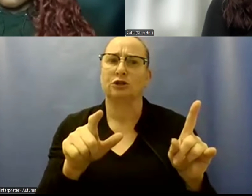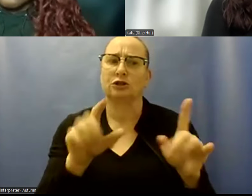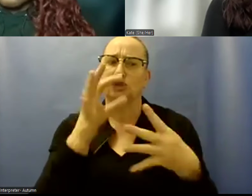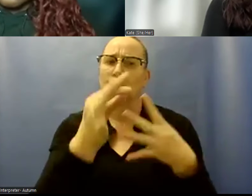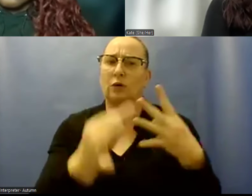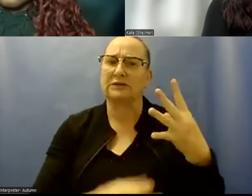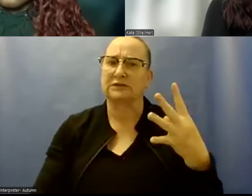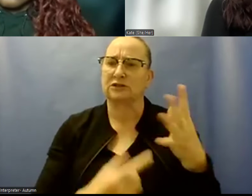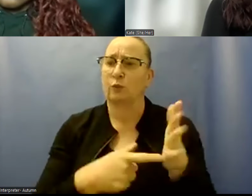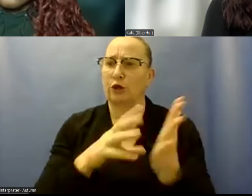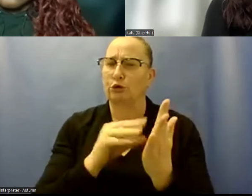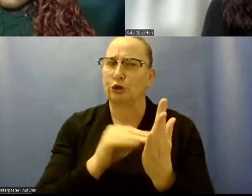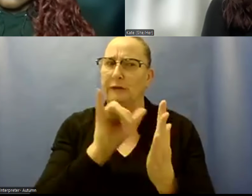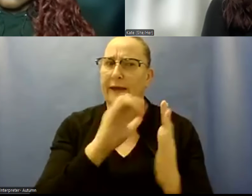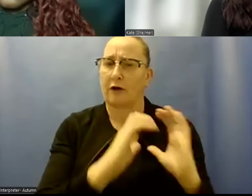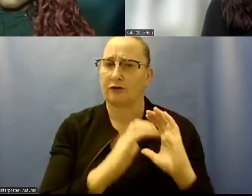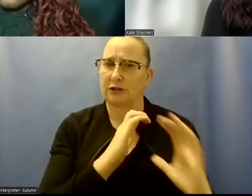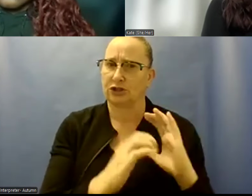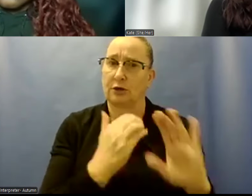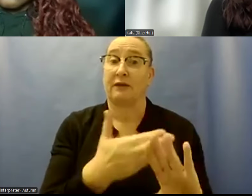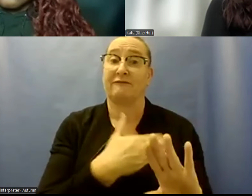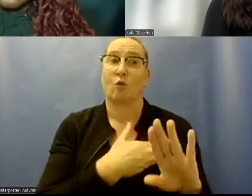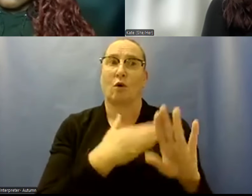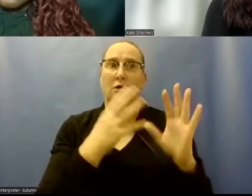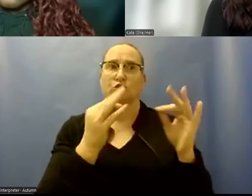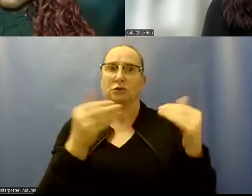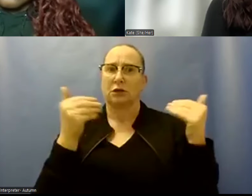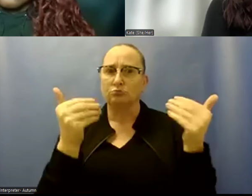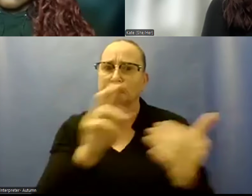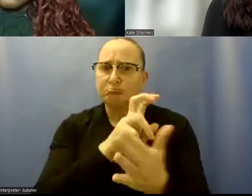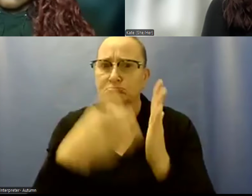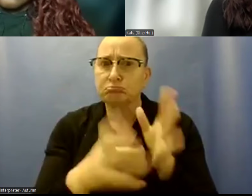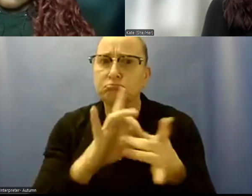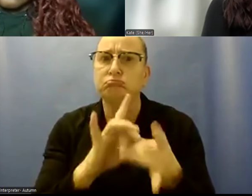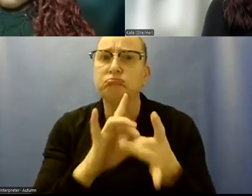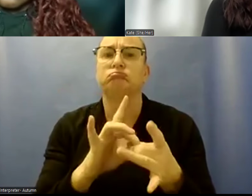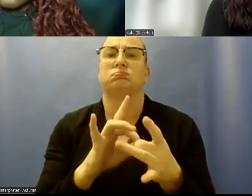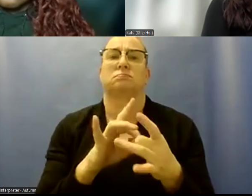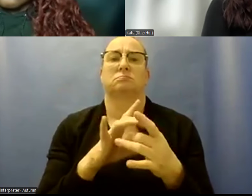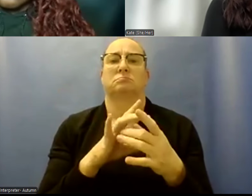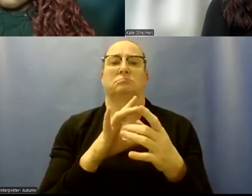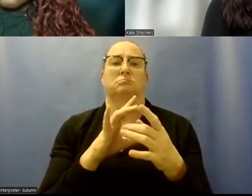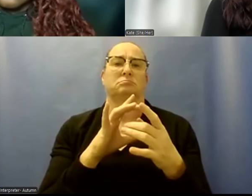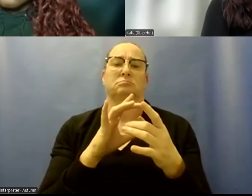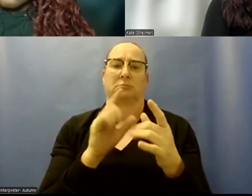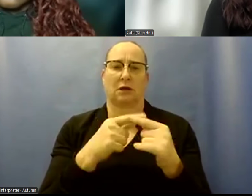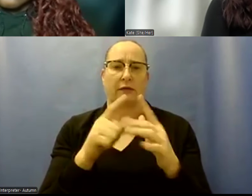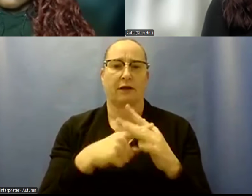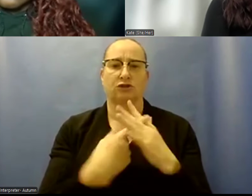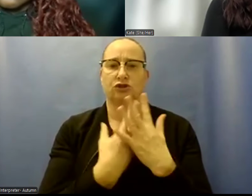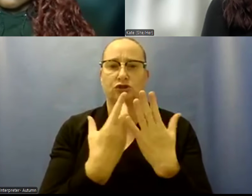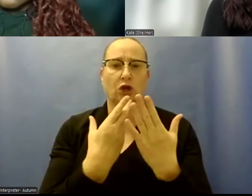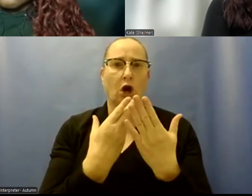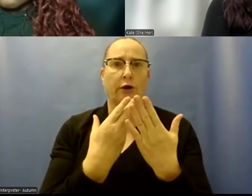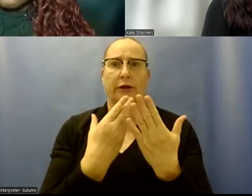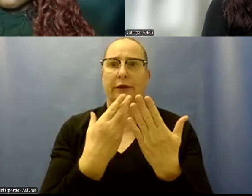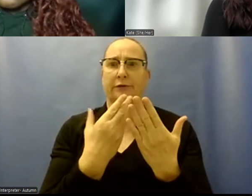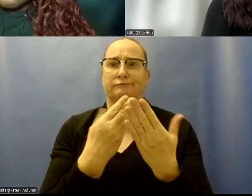in a conversation like that before choosing to dive into headfirst into a relationship and start combining all of your